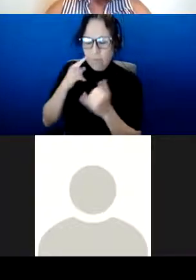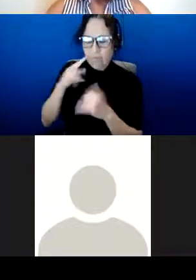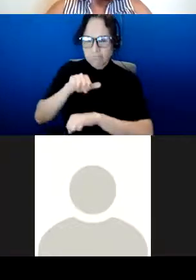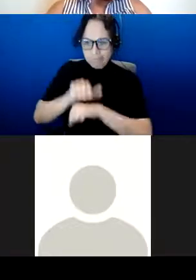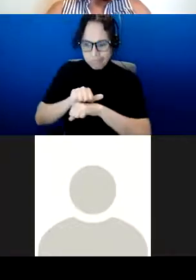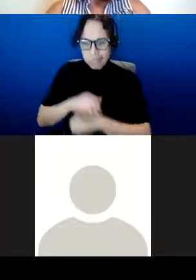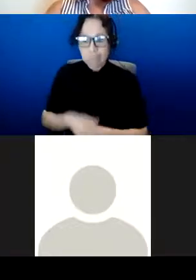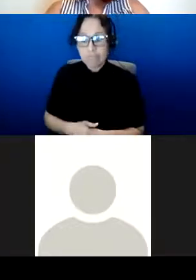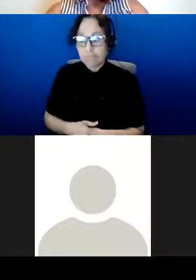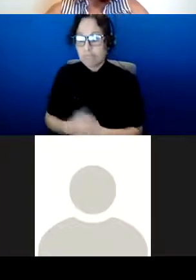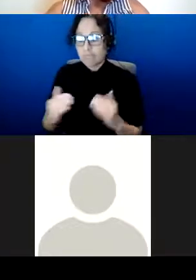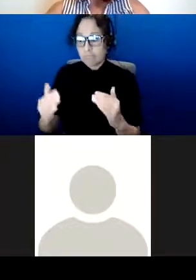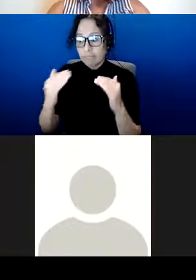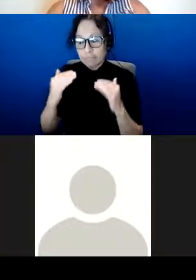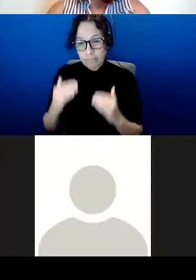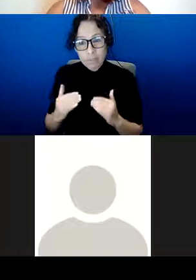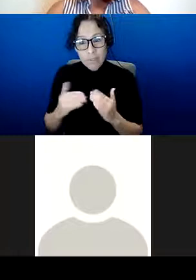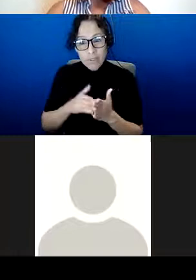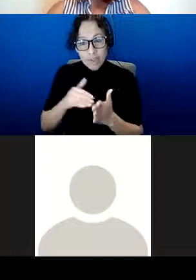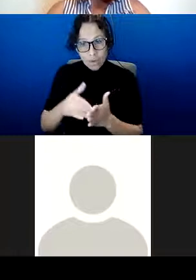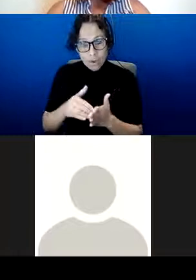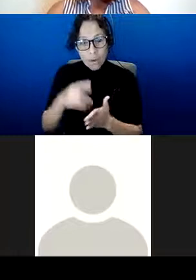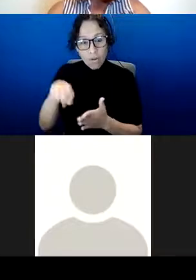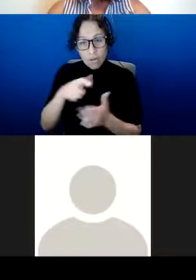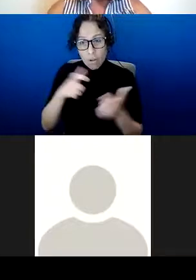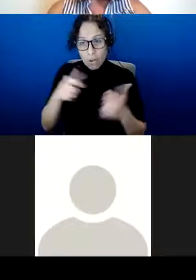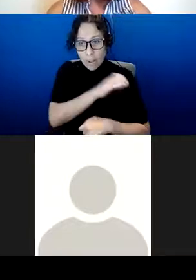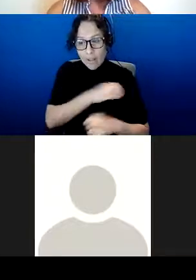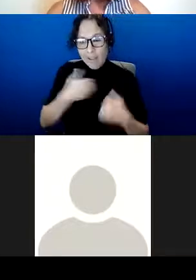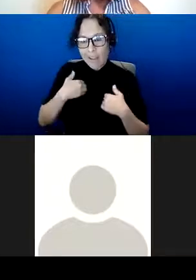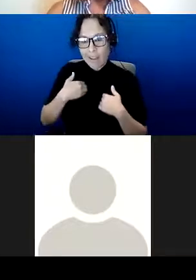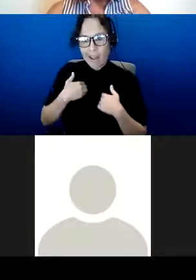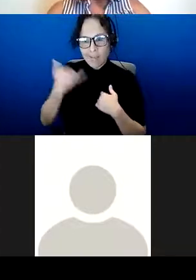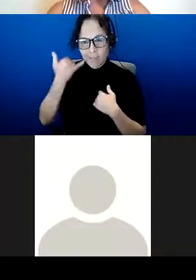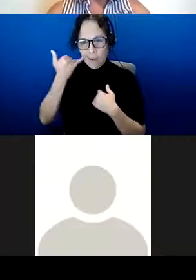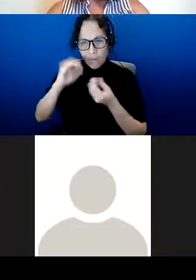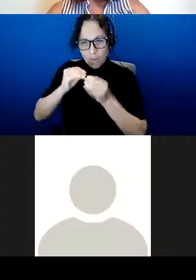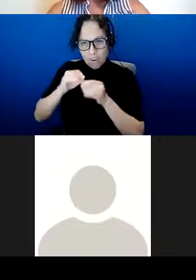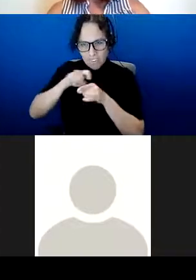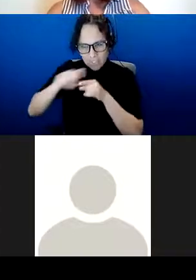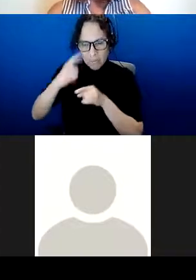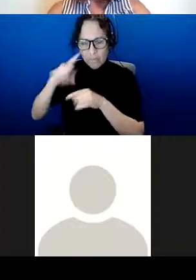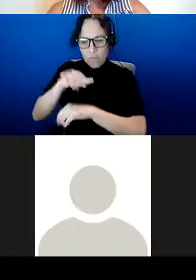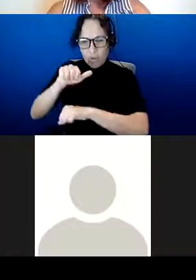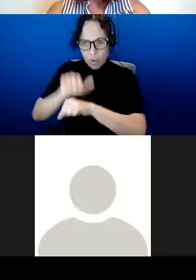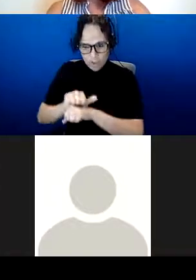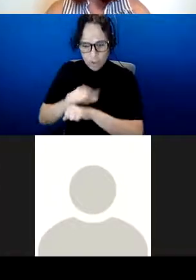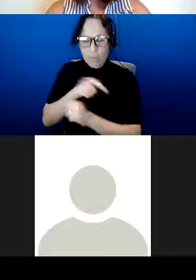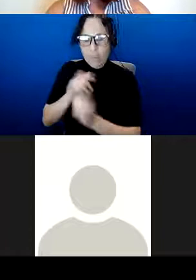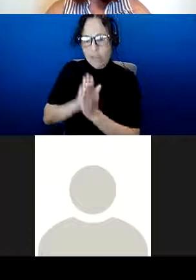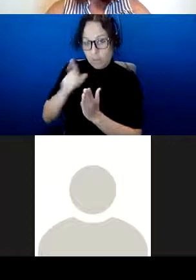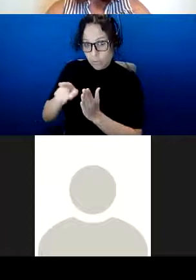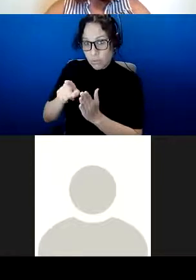Oftentimes, larger practices have a central scheduling phone number and they ask you to call that main number to schedule